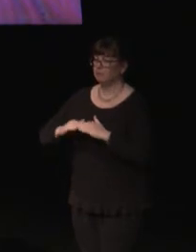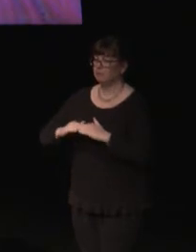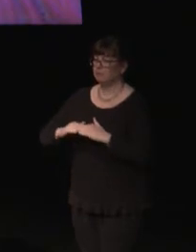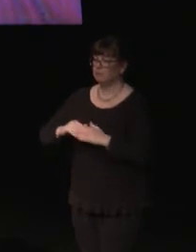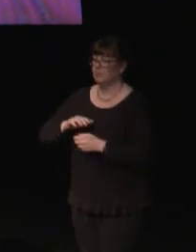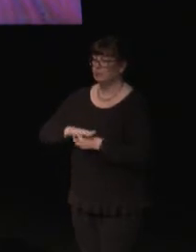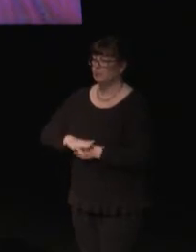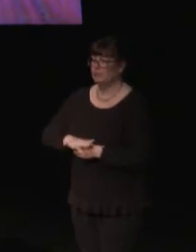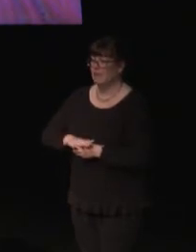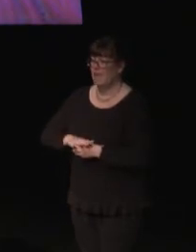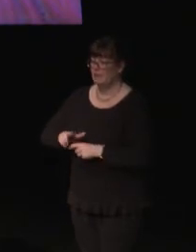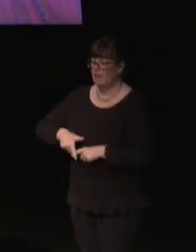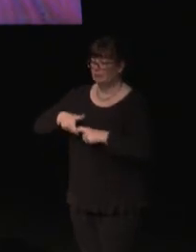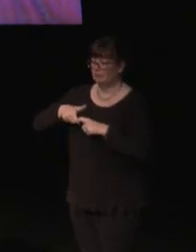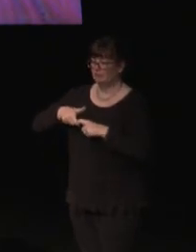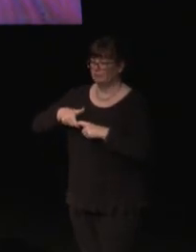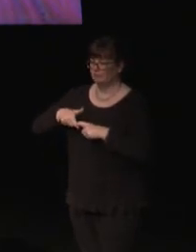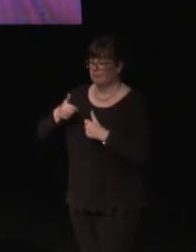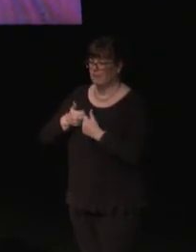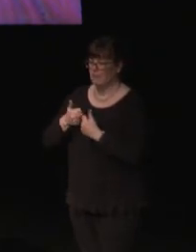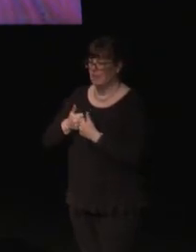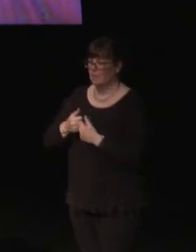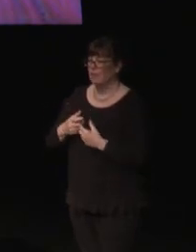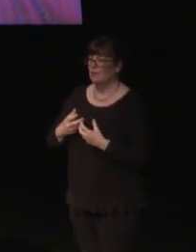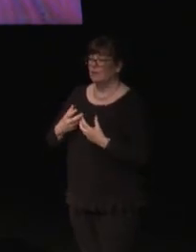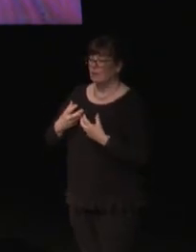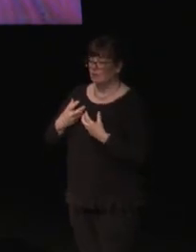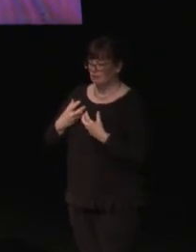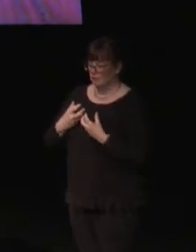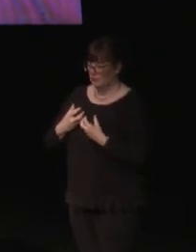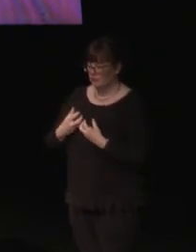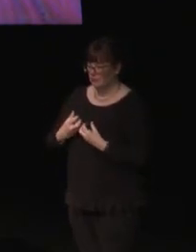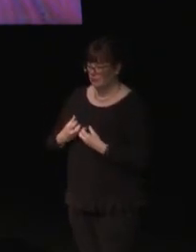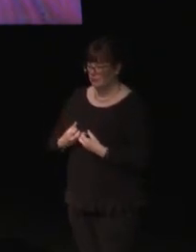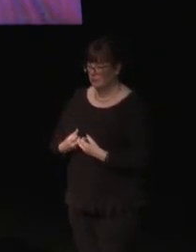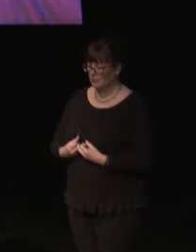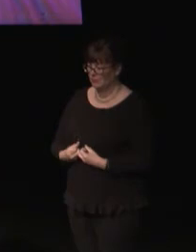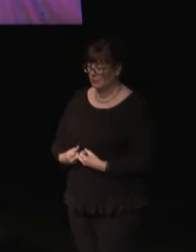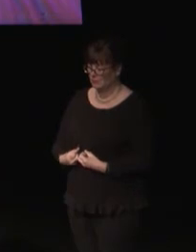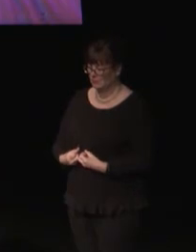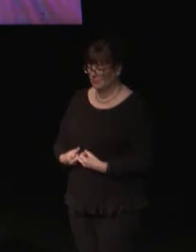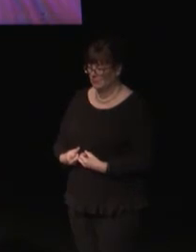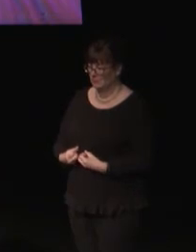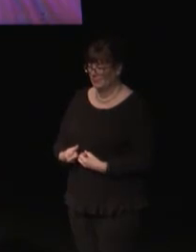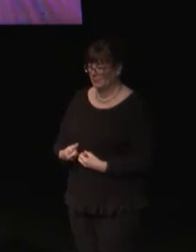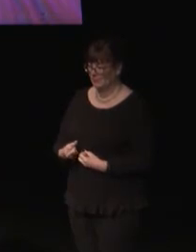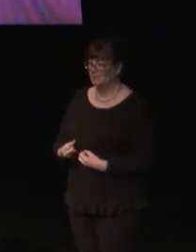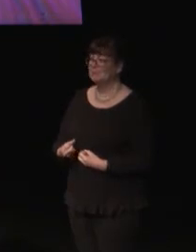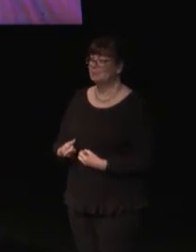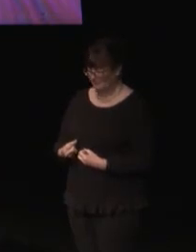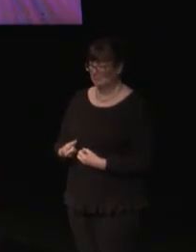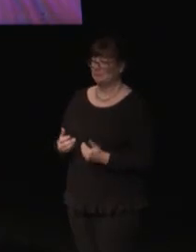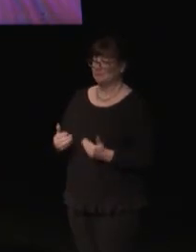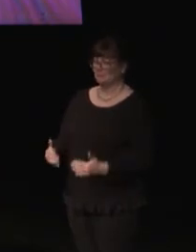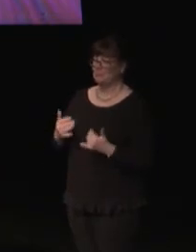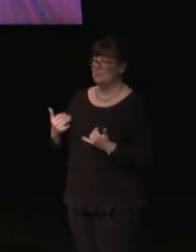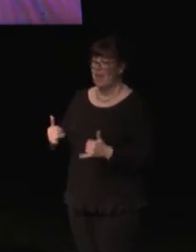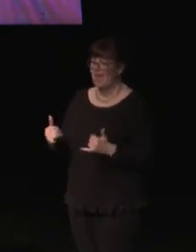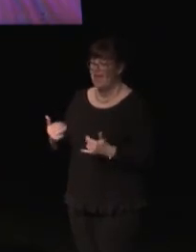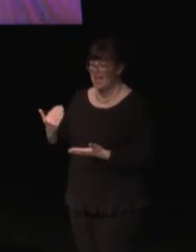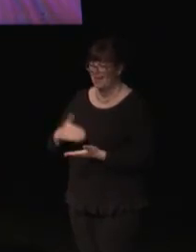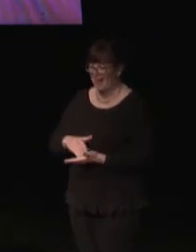out, the game will stop and you have to bring it all back in. And it's just a cool concept. But I just wanted to show that because I thought it